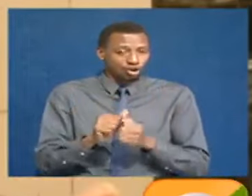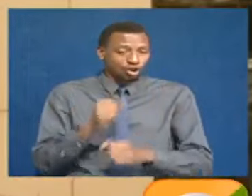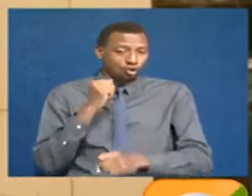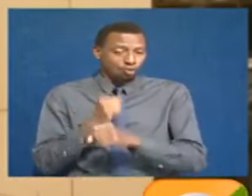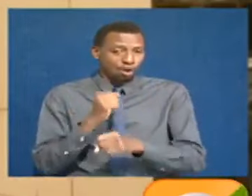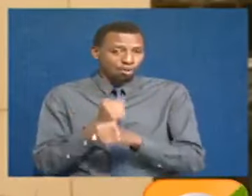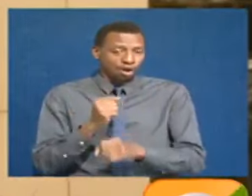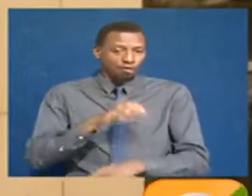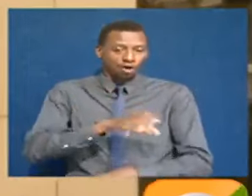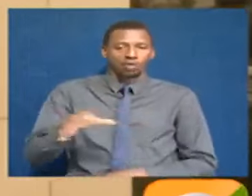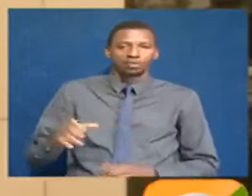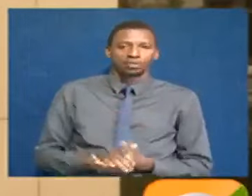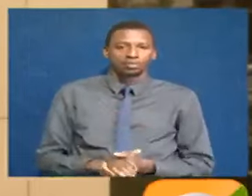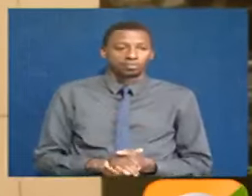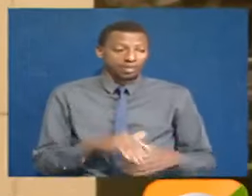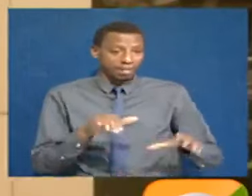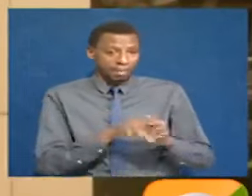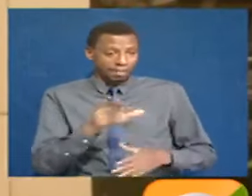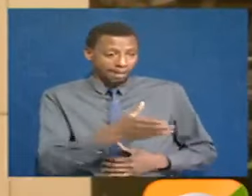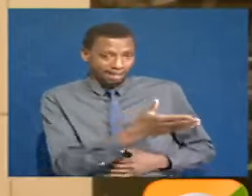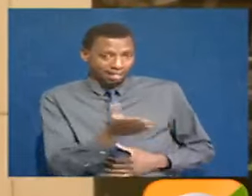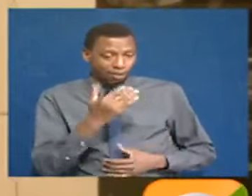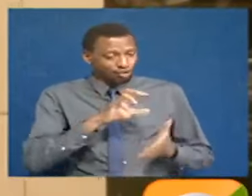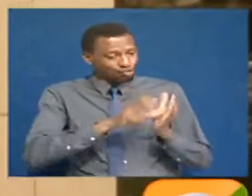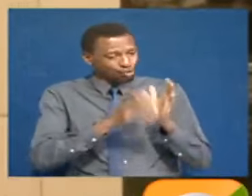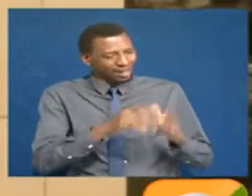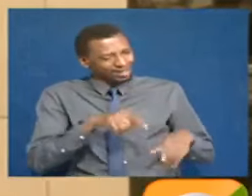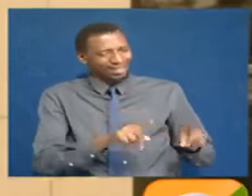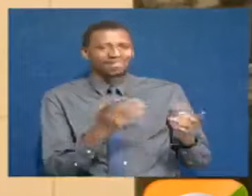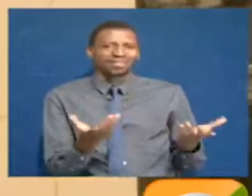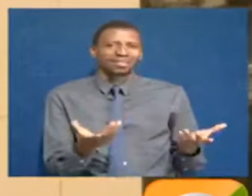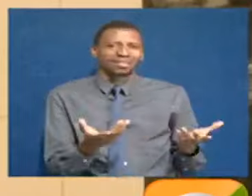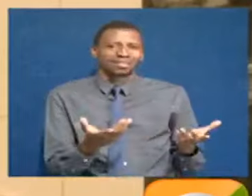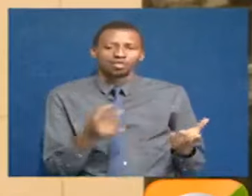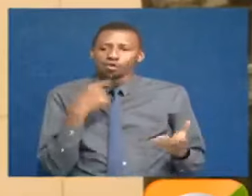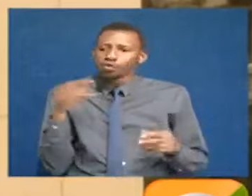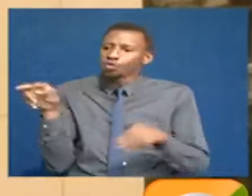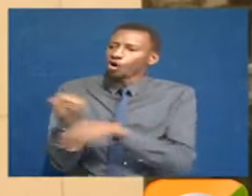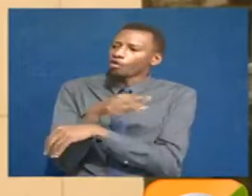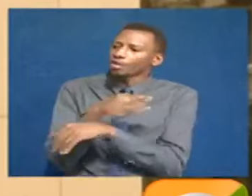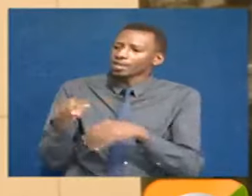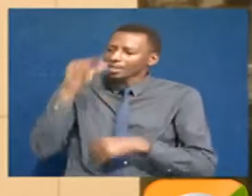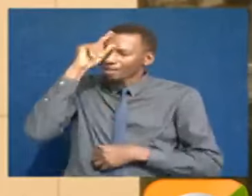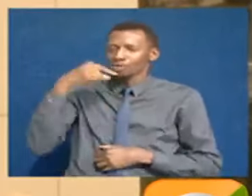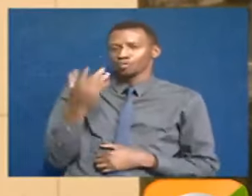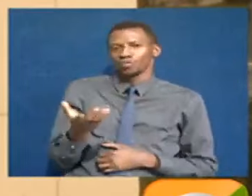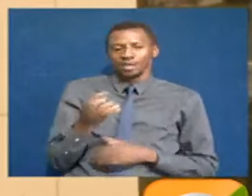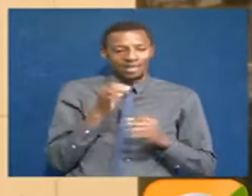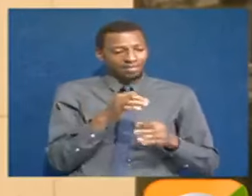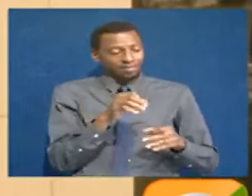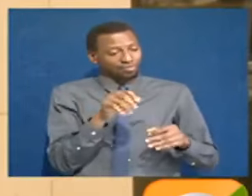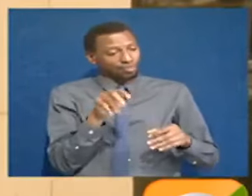contractors themselves. Who is going to oversight the government if the oversighter himself is the